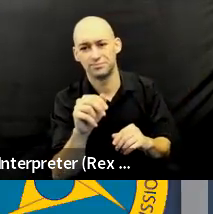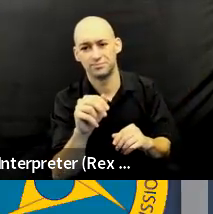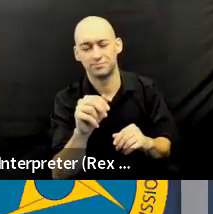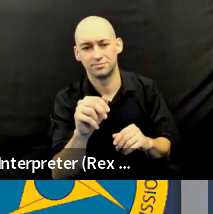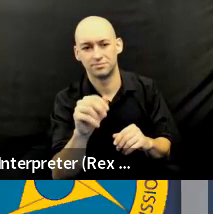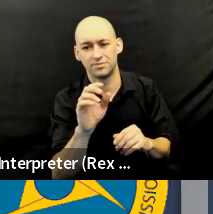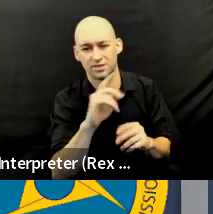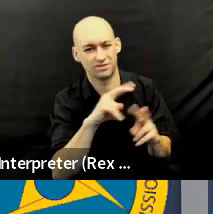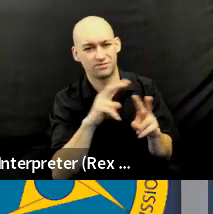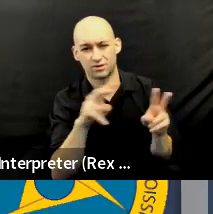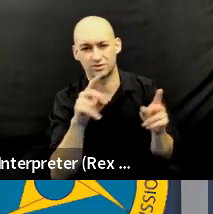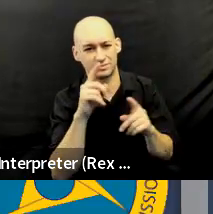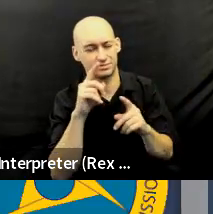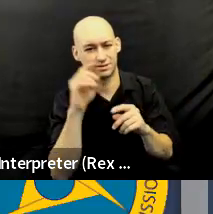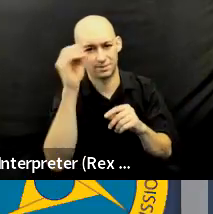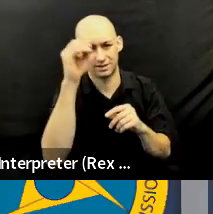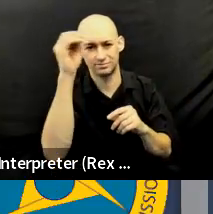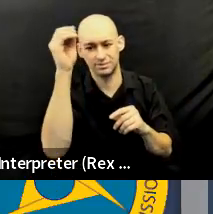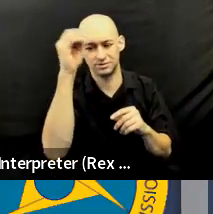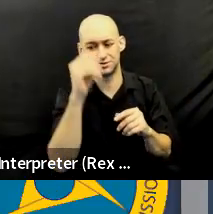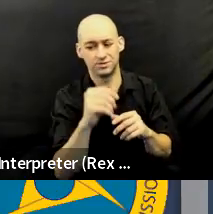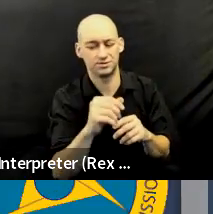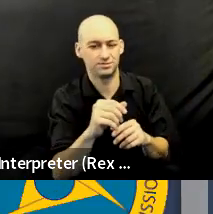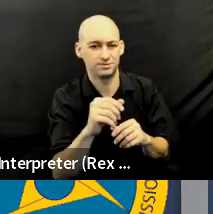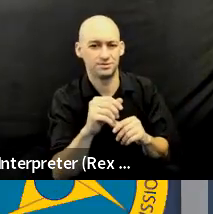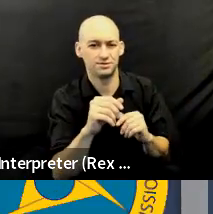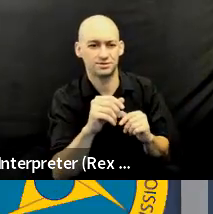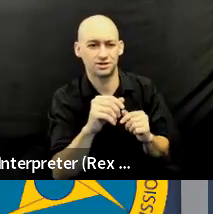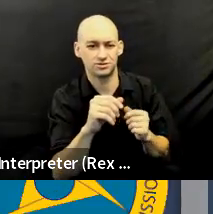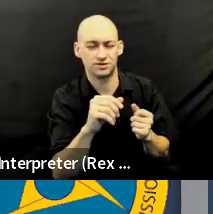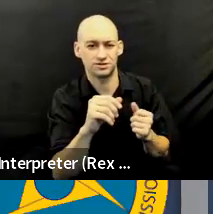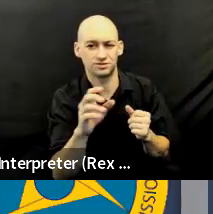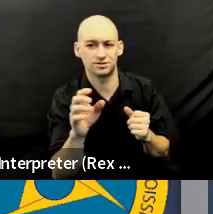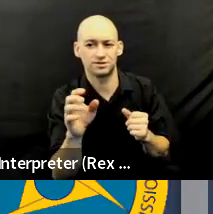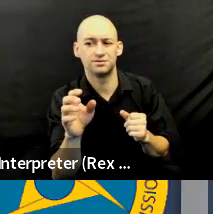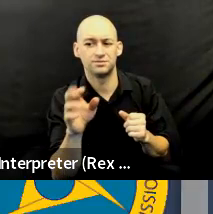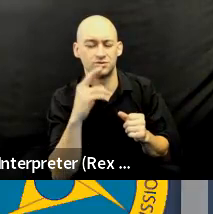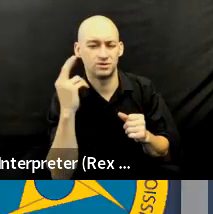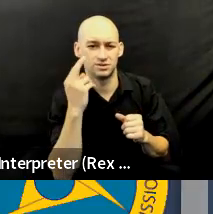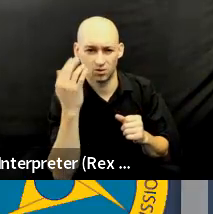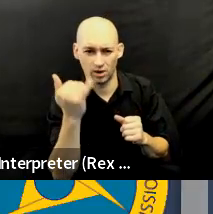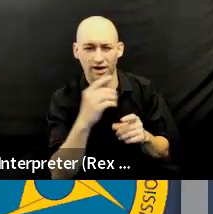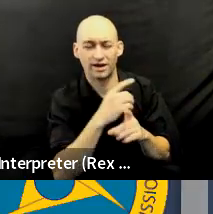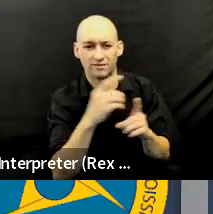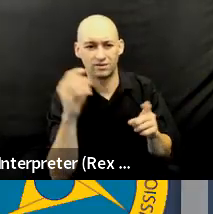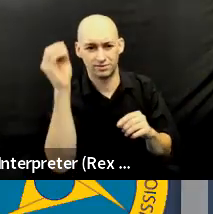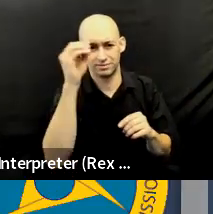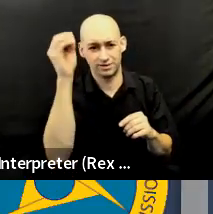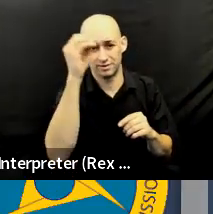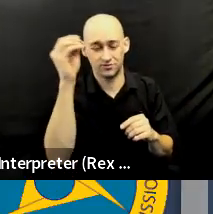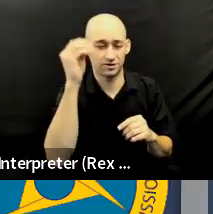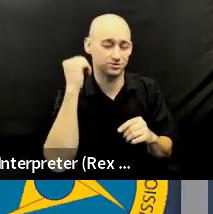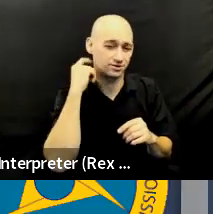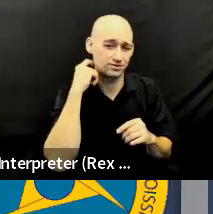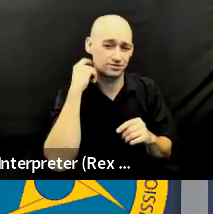opinions, because these are hard decisions and we want to get it right. And the reason that we have differing opinions is because there is no perfect answer